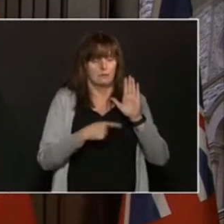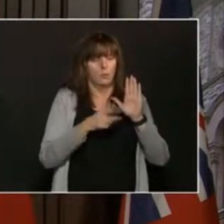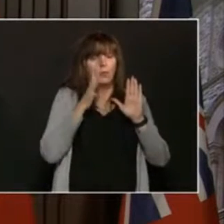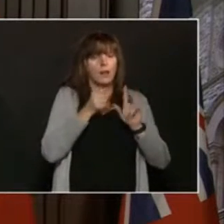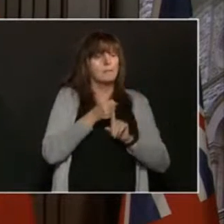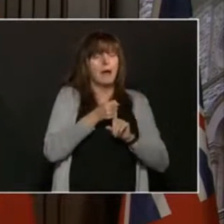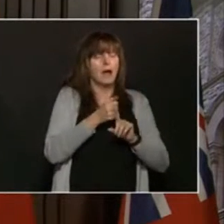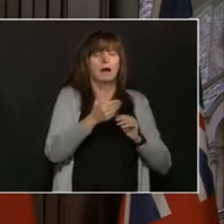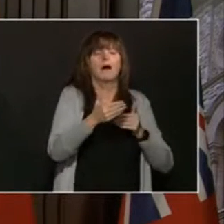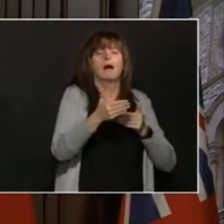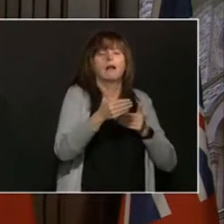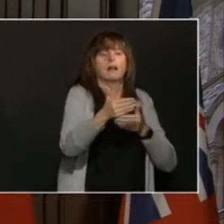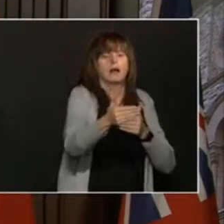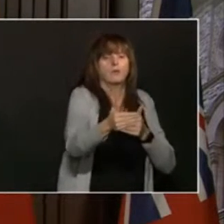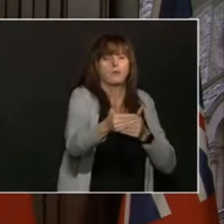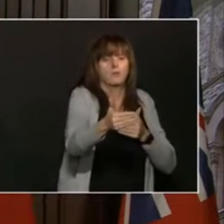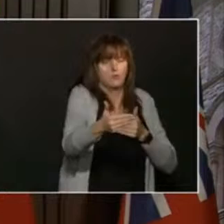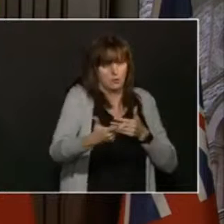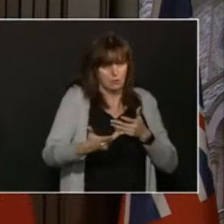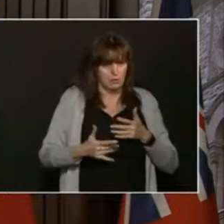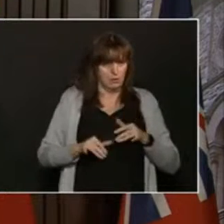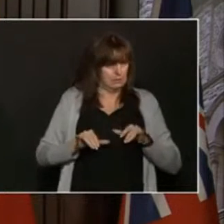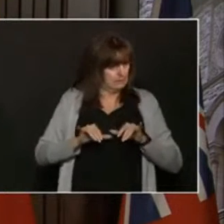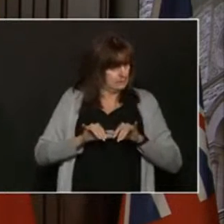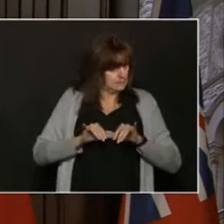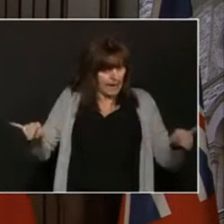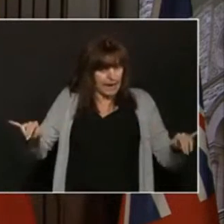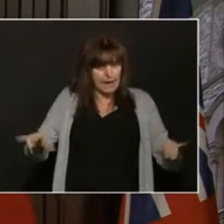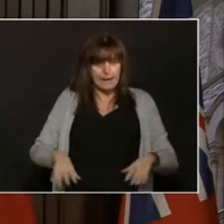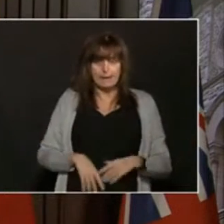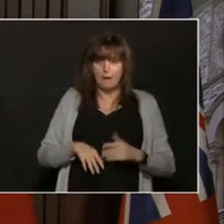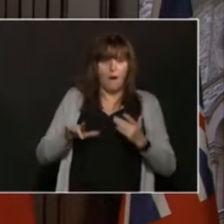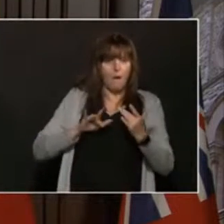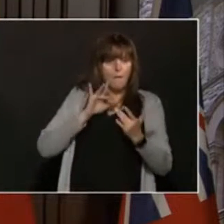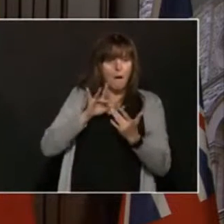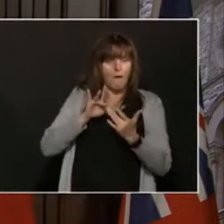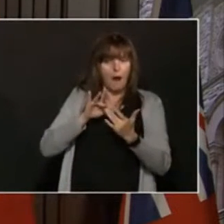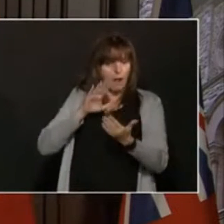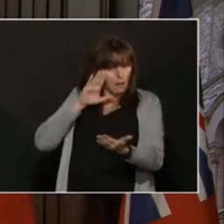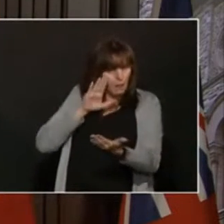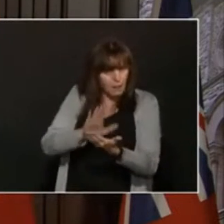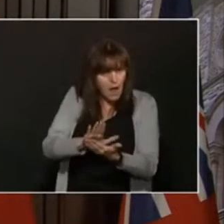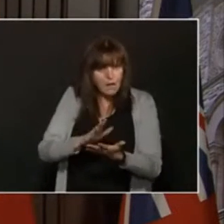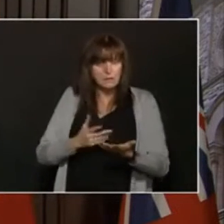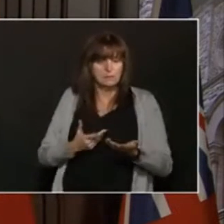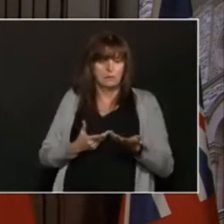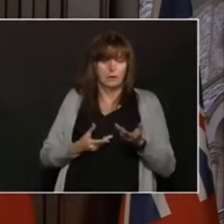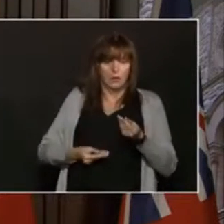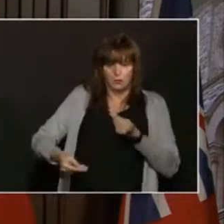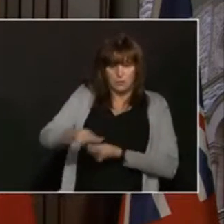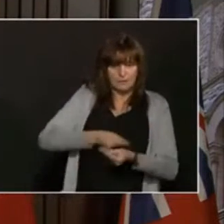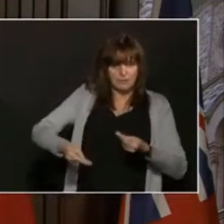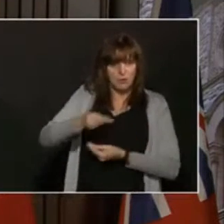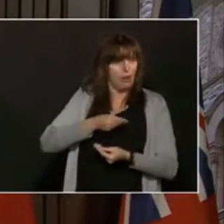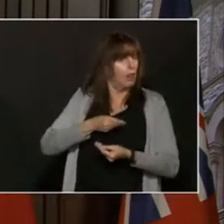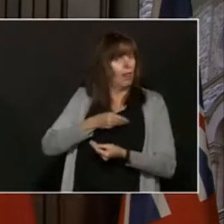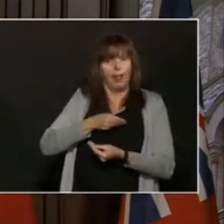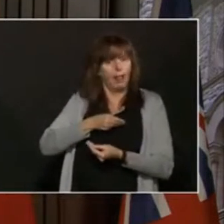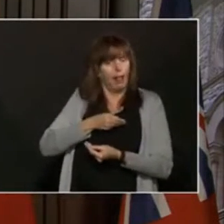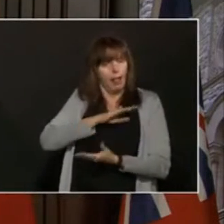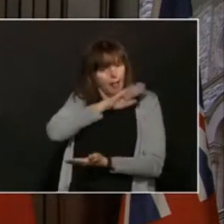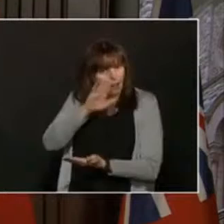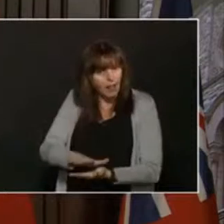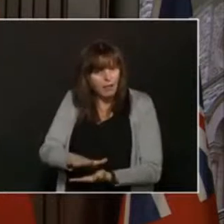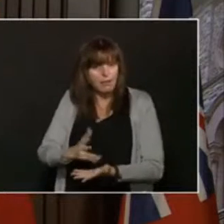moving around, the contacts need to decline. That reduces the transmission, but all the people who are infected and now incubating will actually show